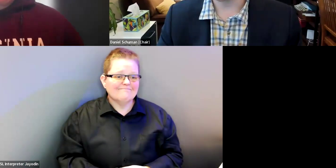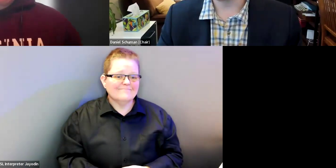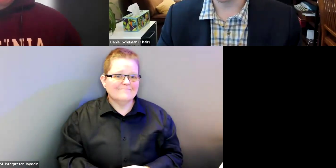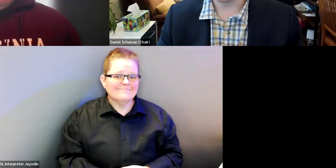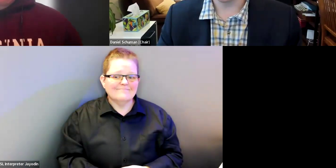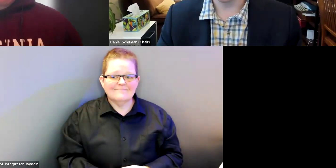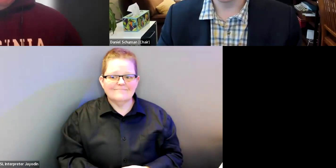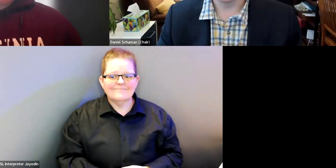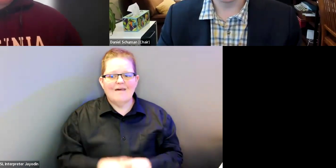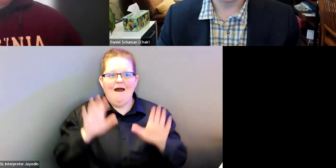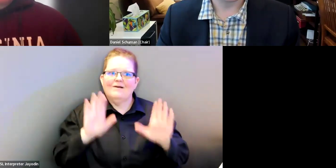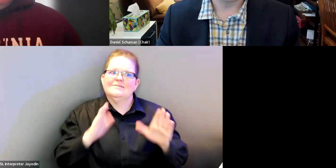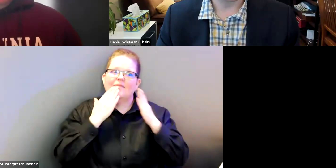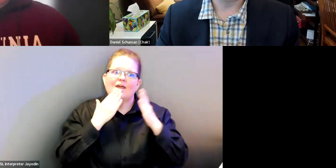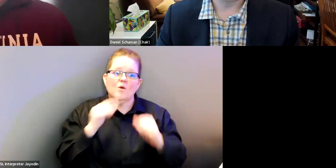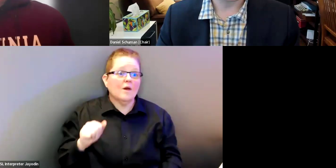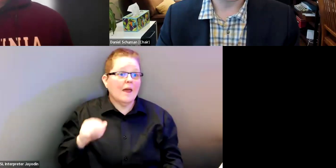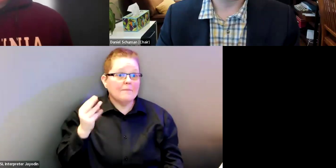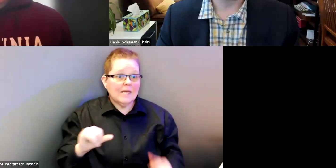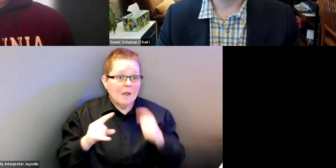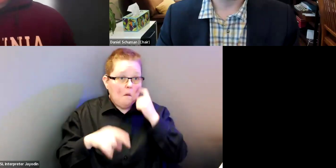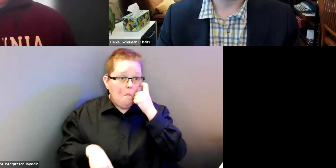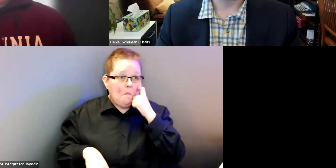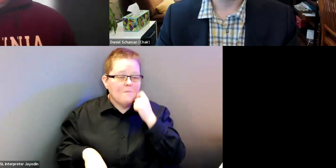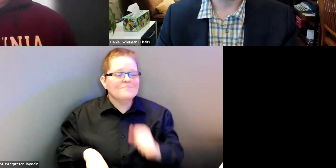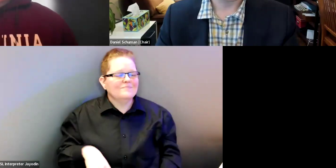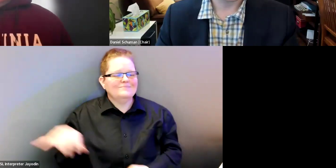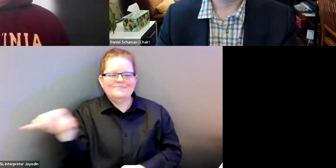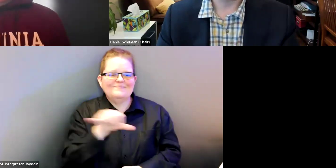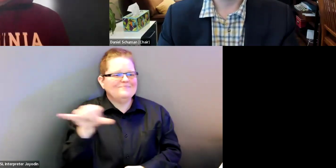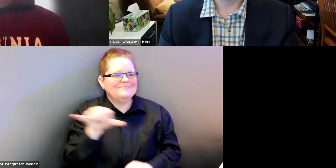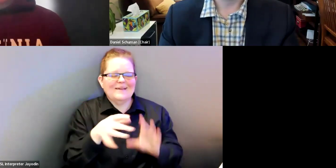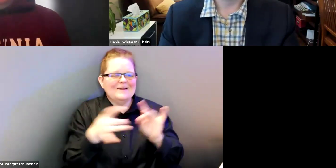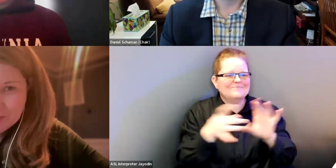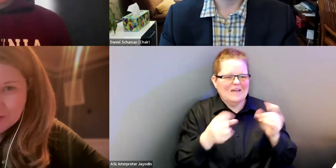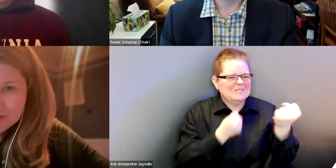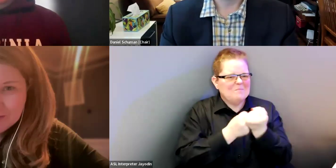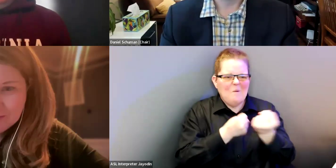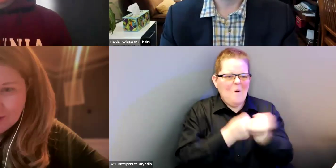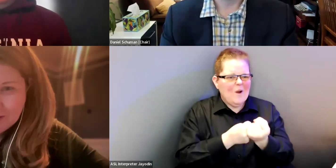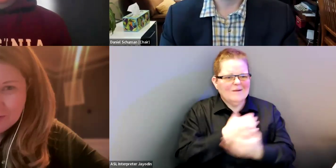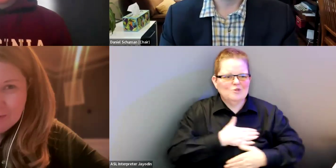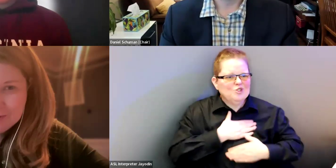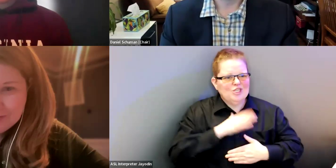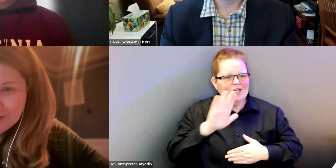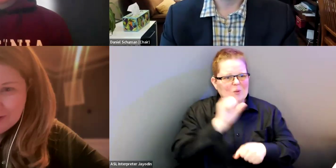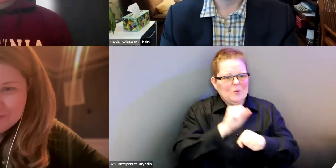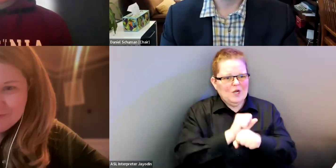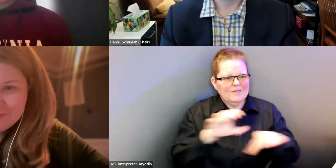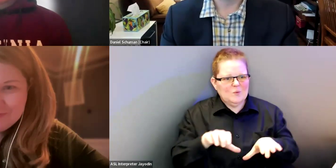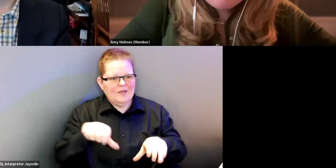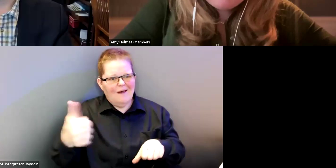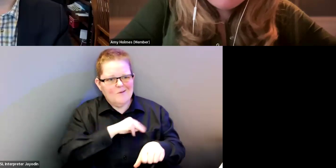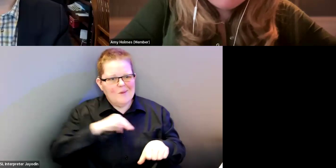Awesome, thank you. Amy? I just want to echo that as well, and that I support it, and I appreciate the work done by the other members. So thank